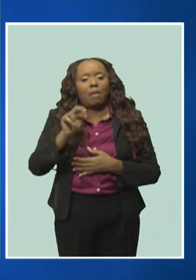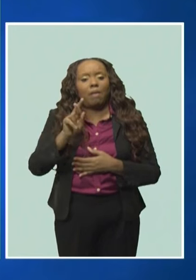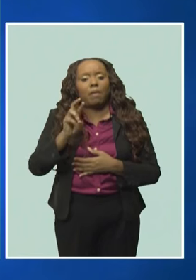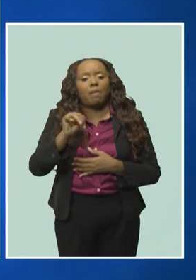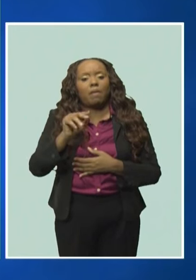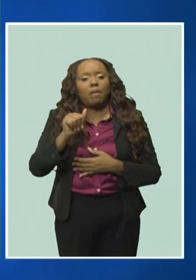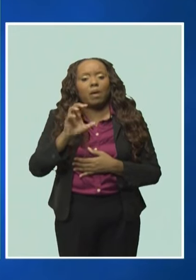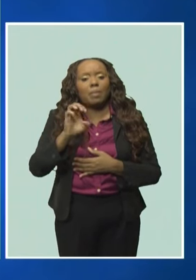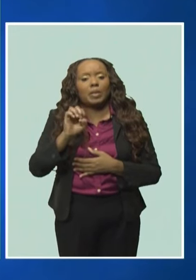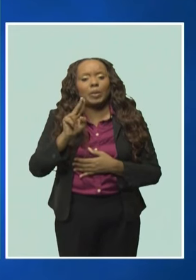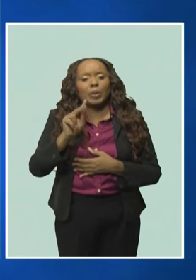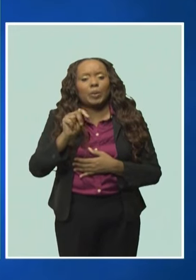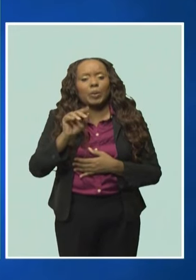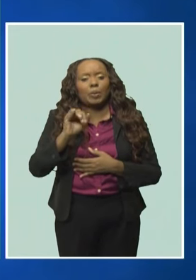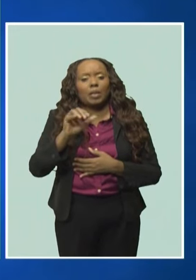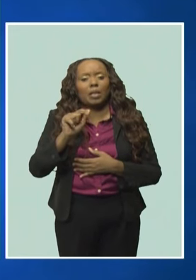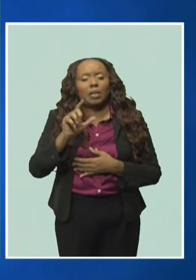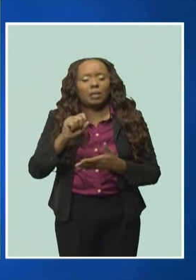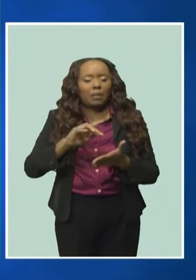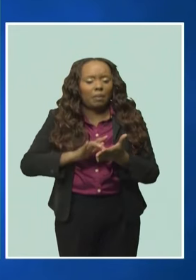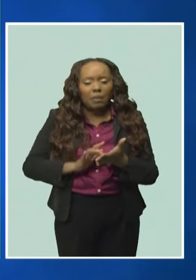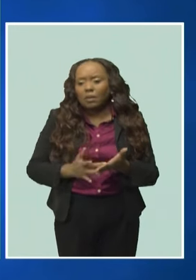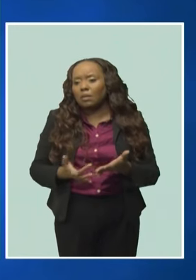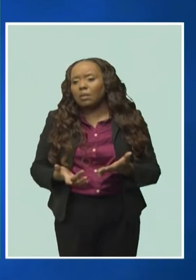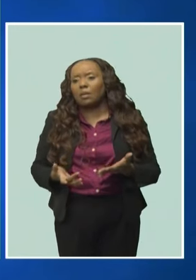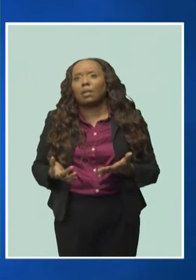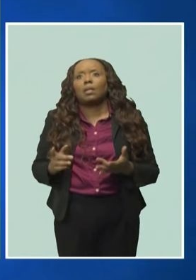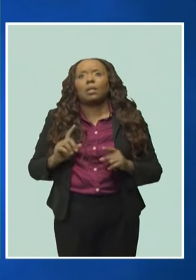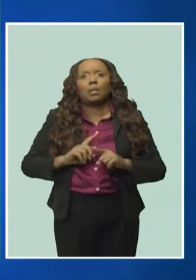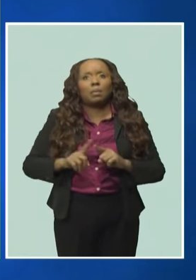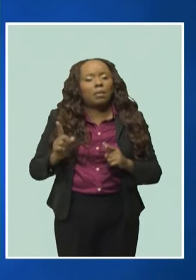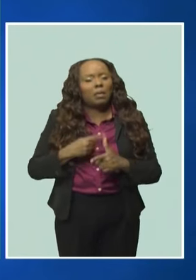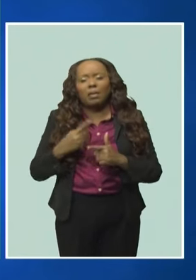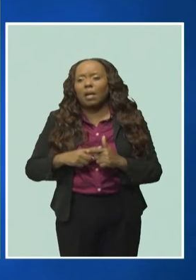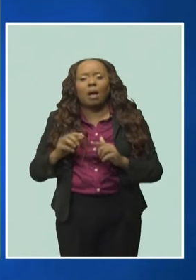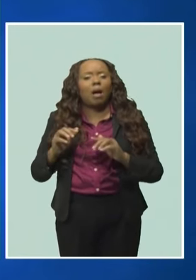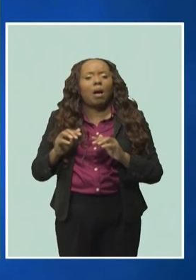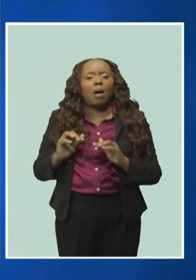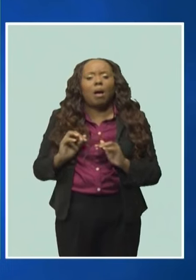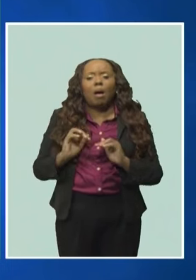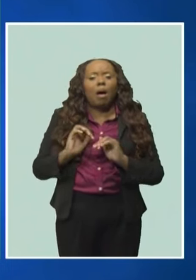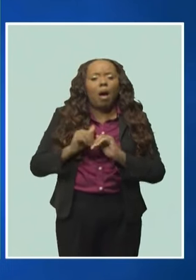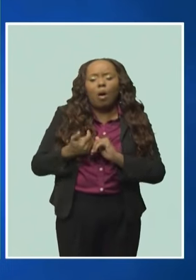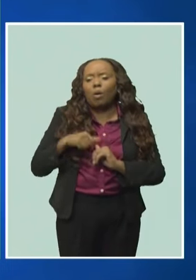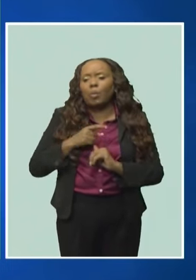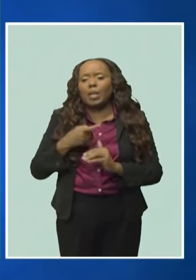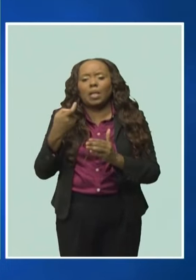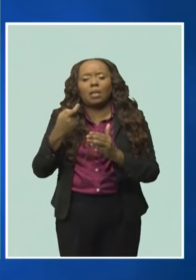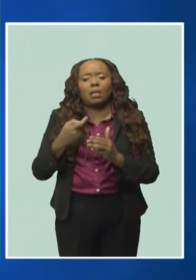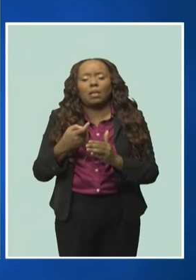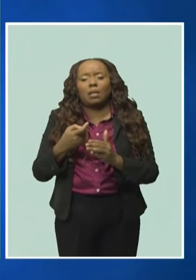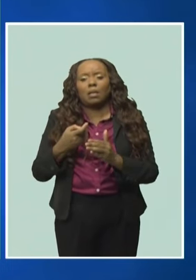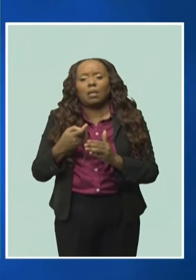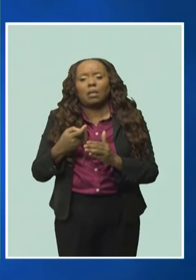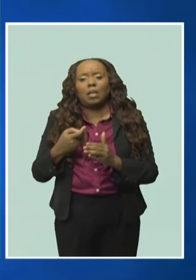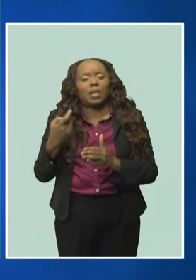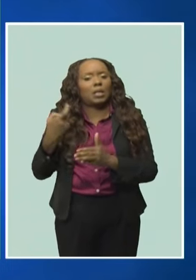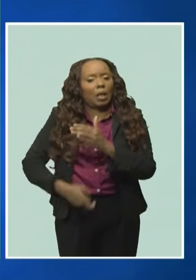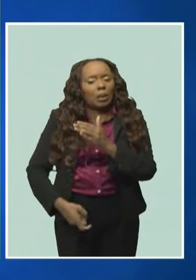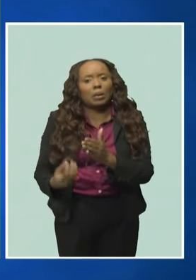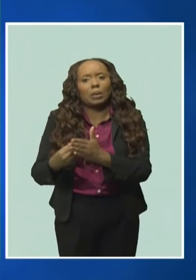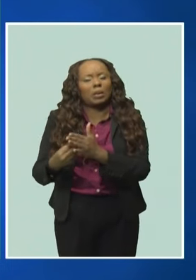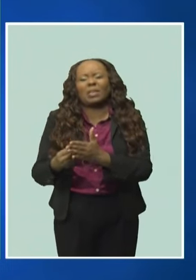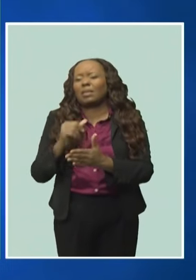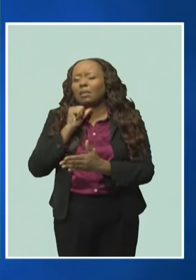how am I going to get my money back? I'm going to have to charge you $300 for this tablet. That's not for the public good, right, in any